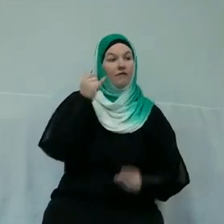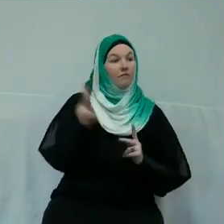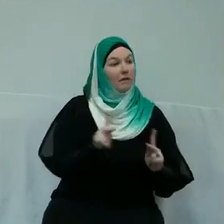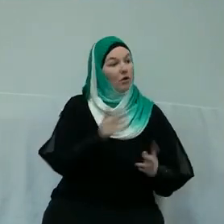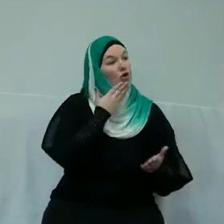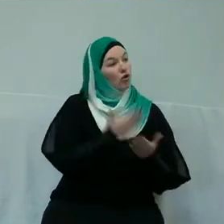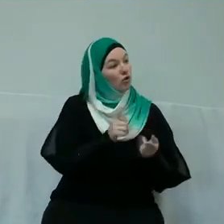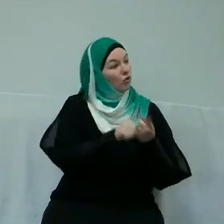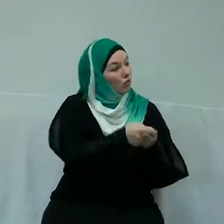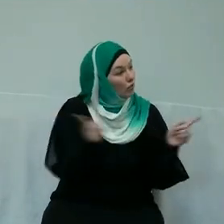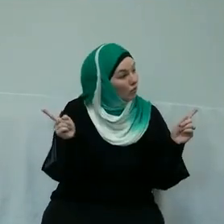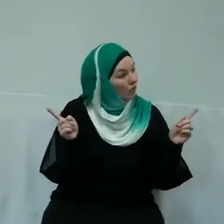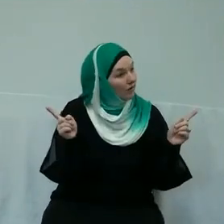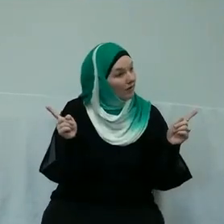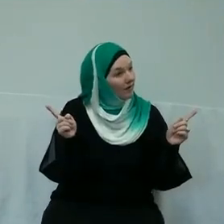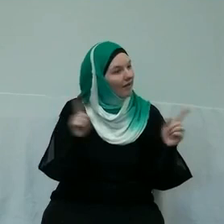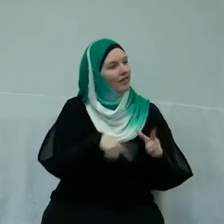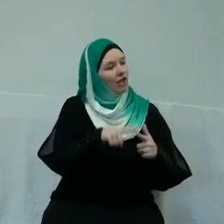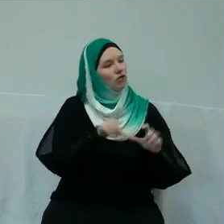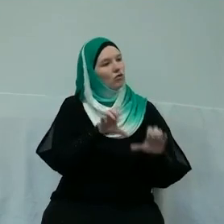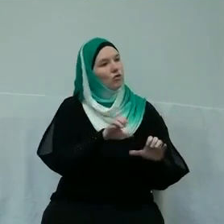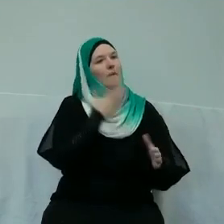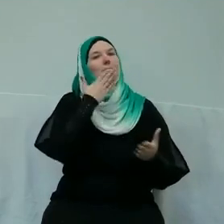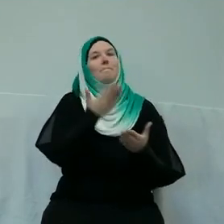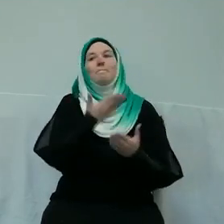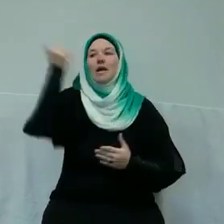are good to you, you do better to them.